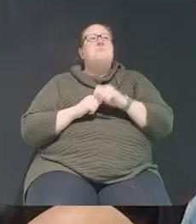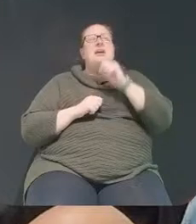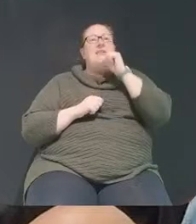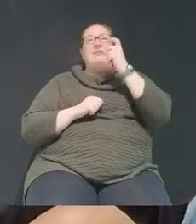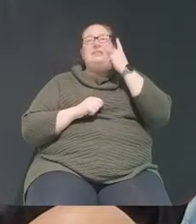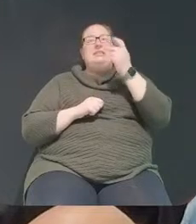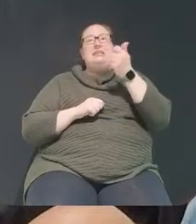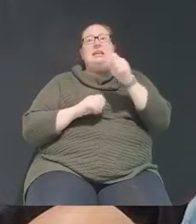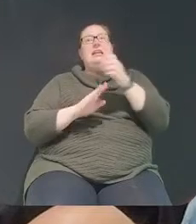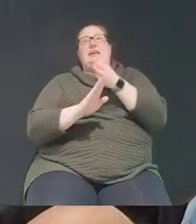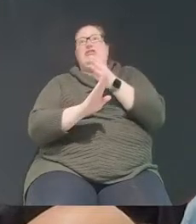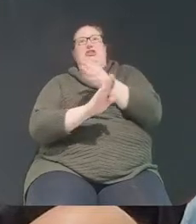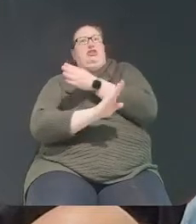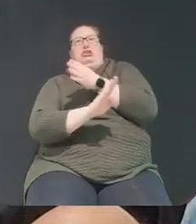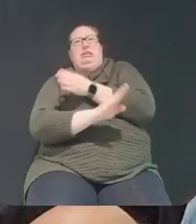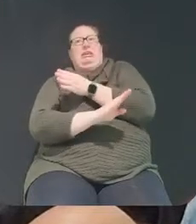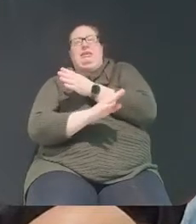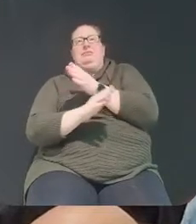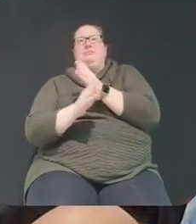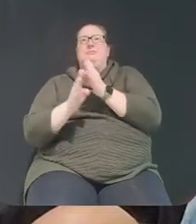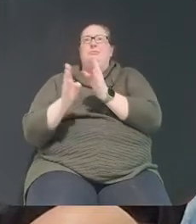early organization